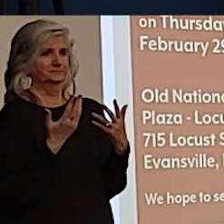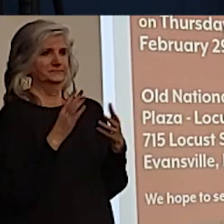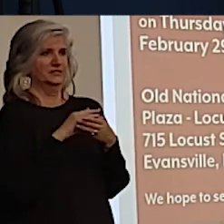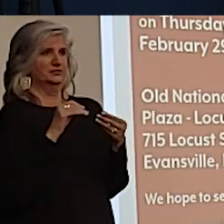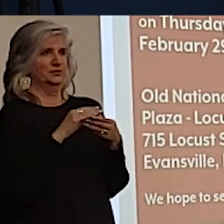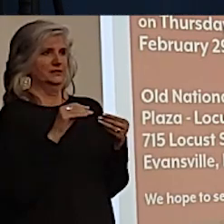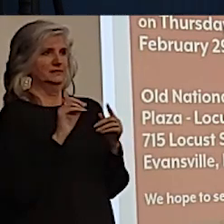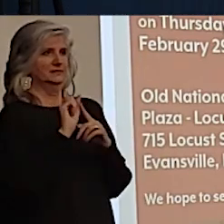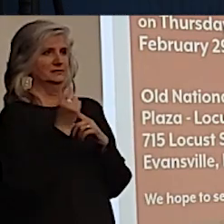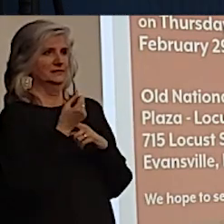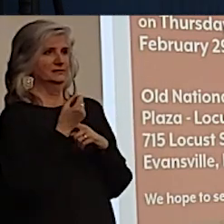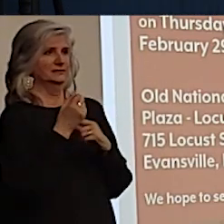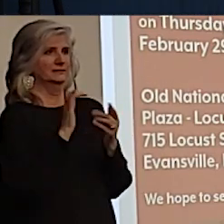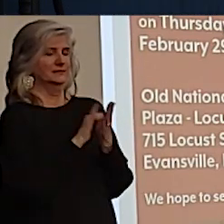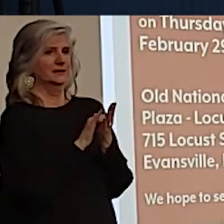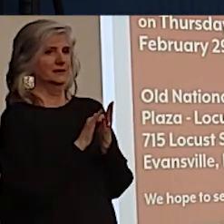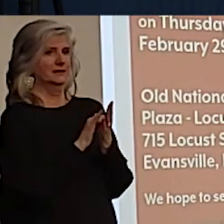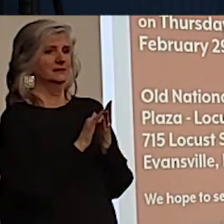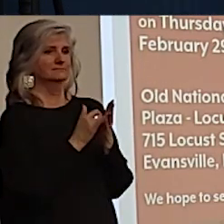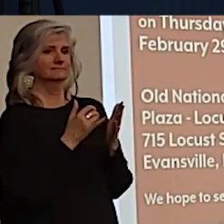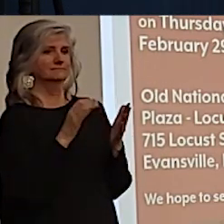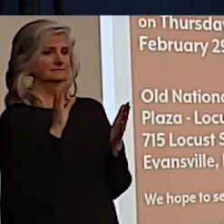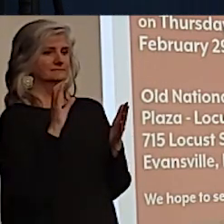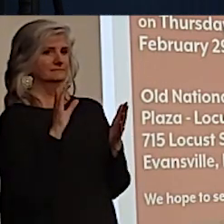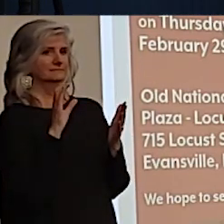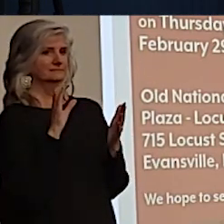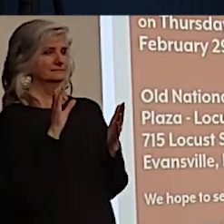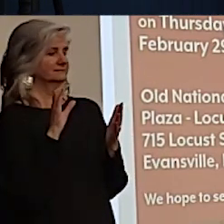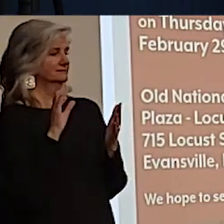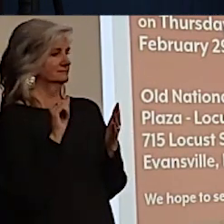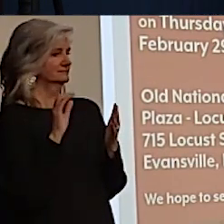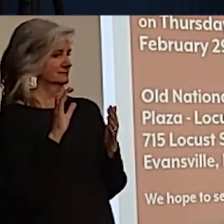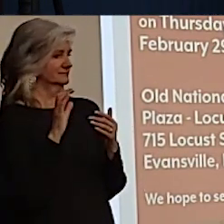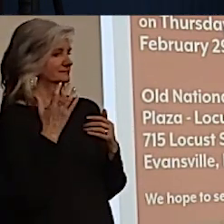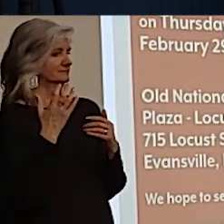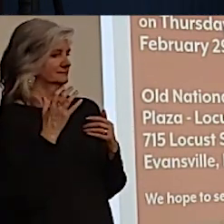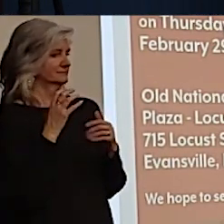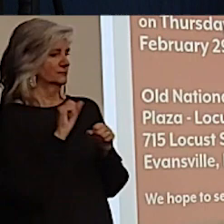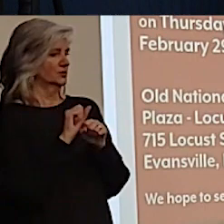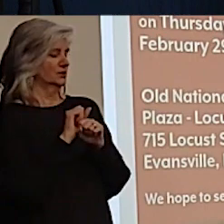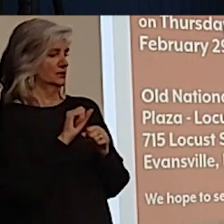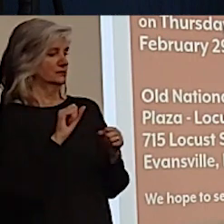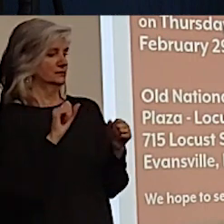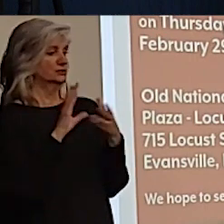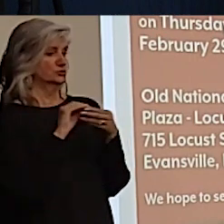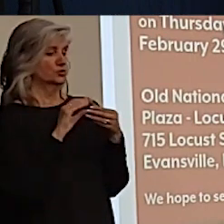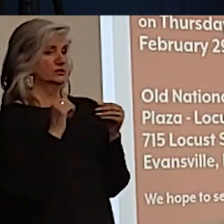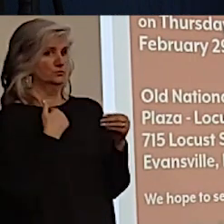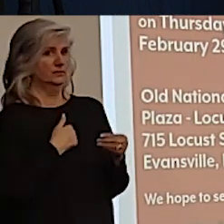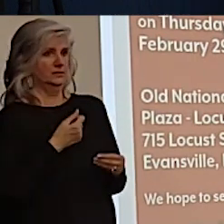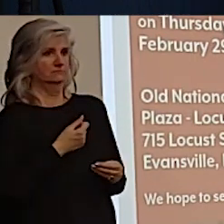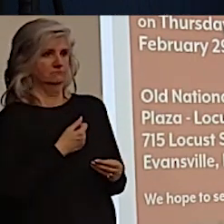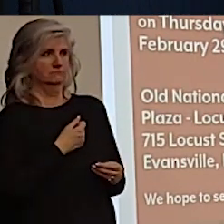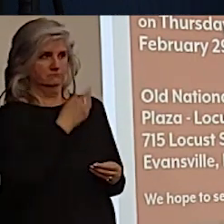stories and situations that drive CAC's work. These are the type of stories we share all the time because